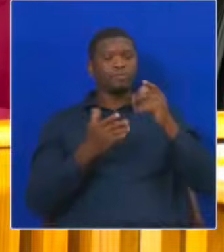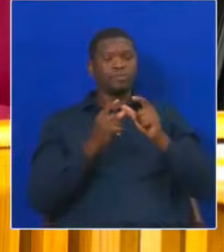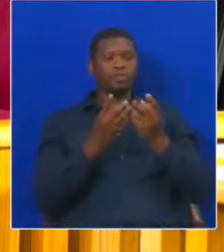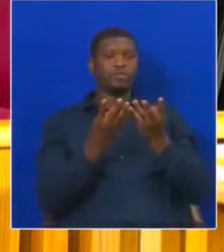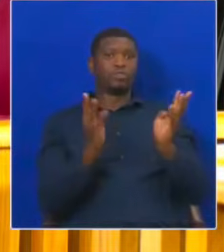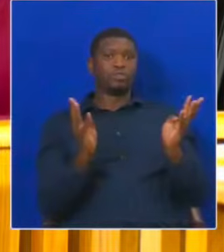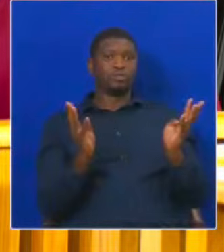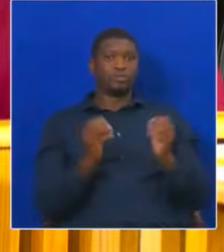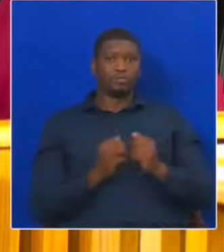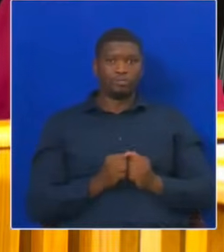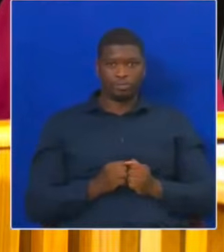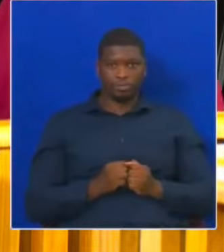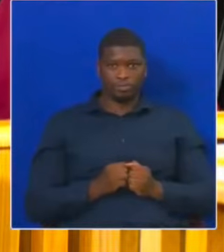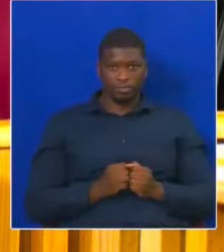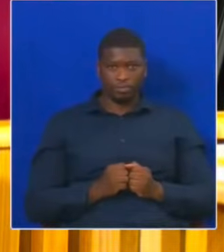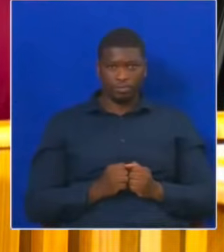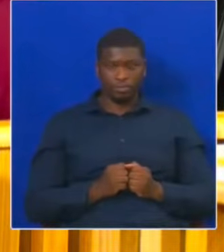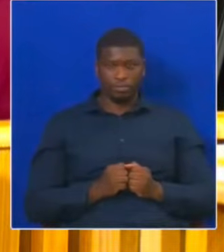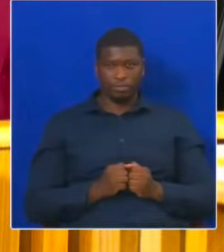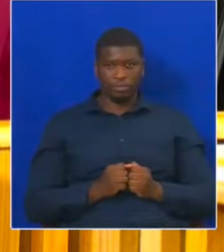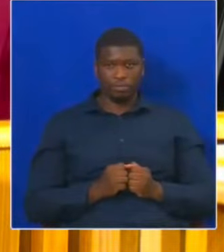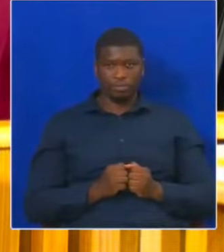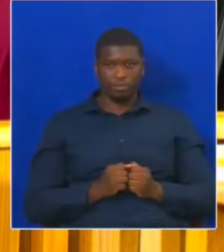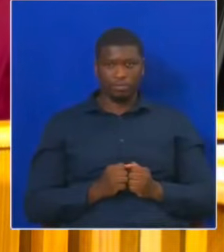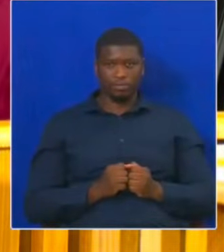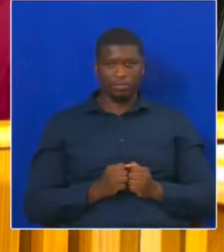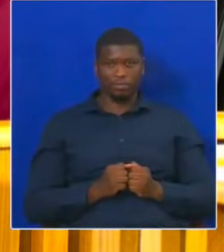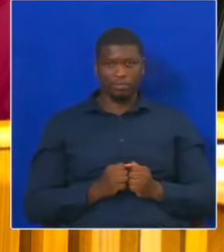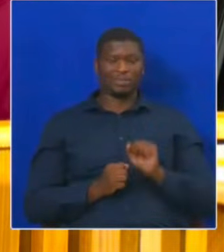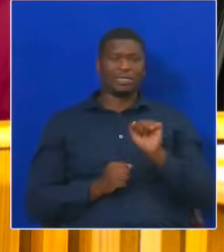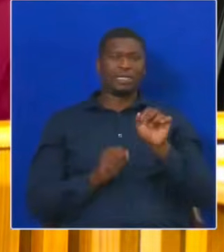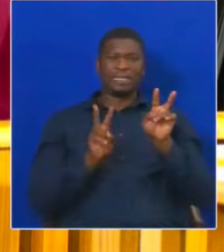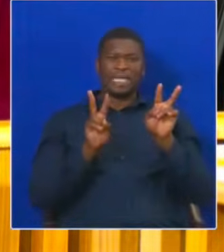The issue pertaining the Rolex watch,